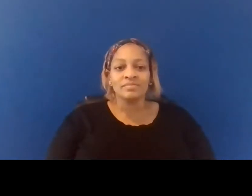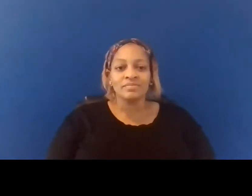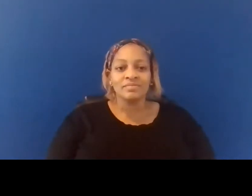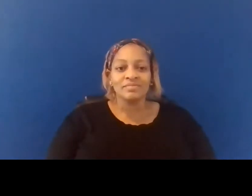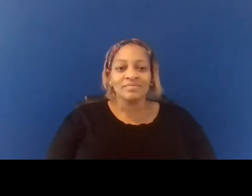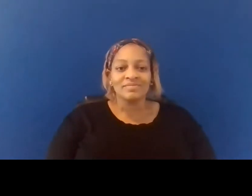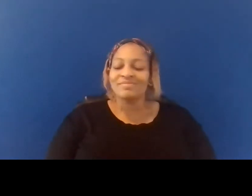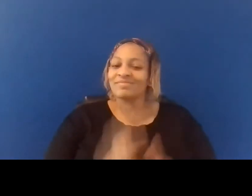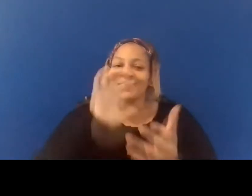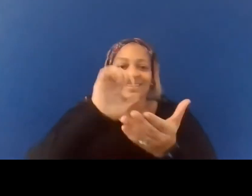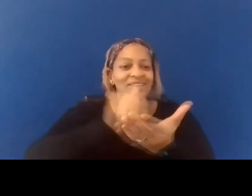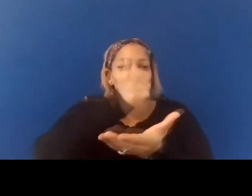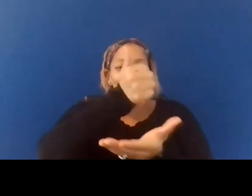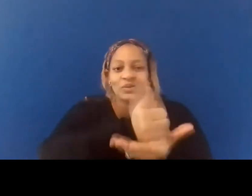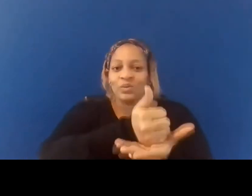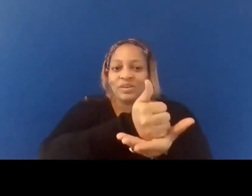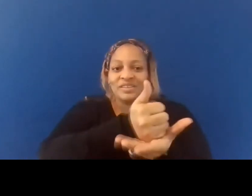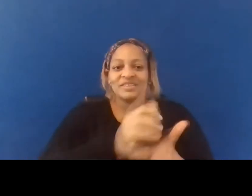And so it is.